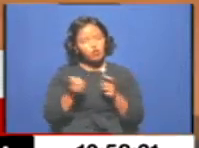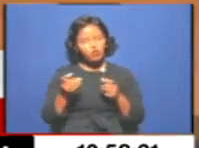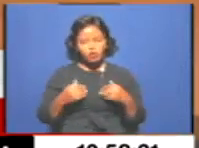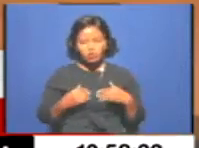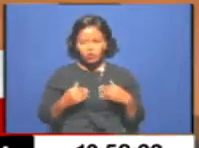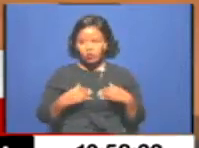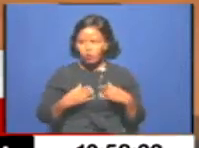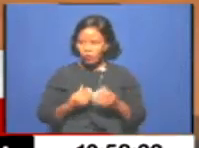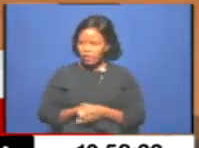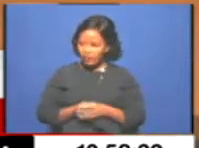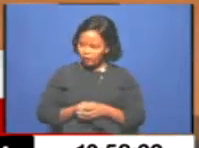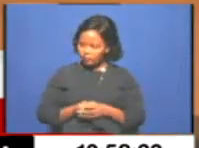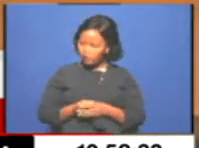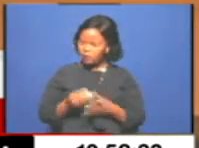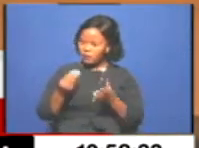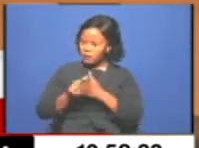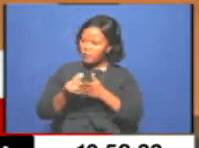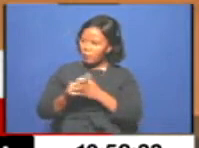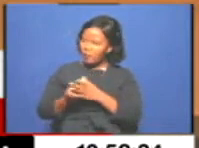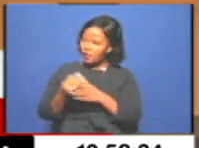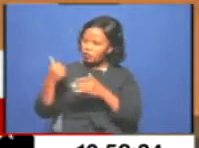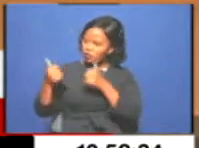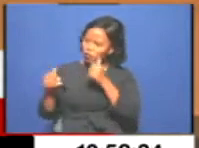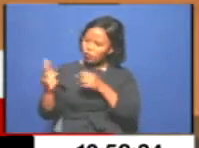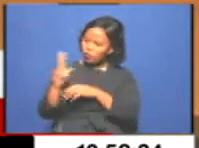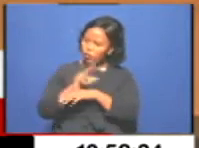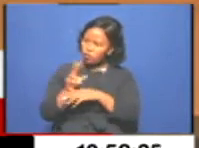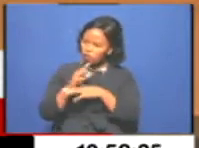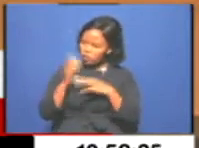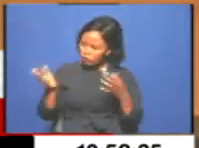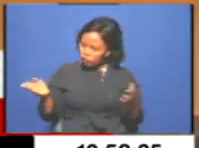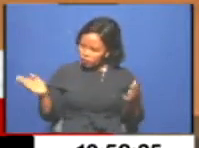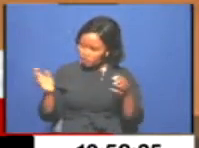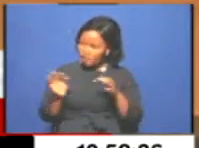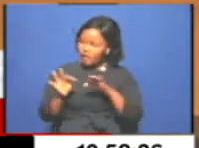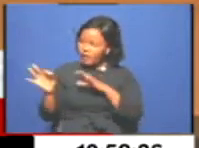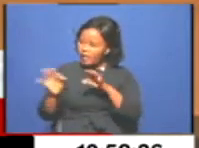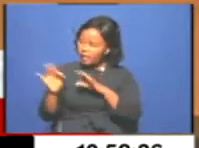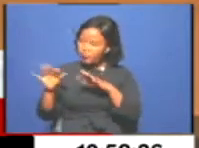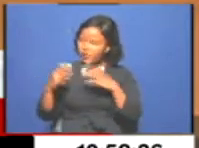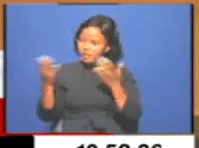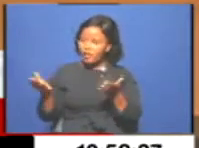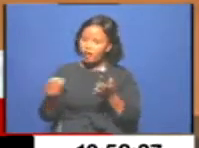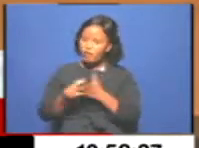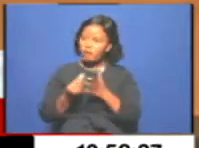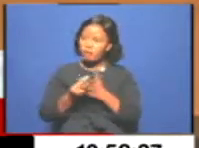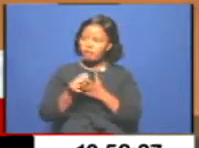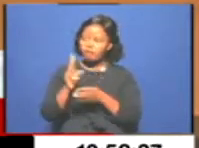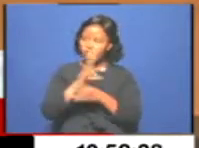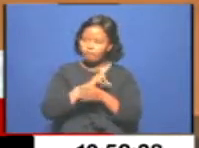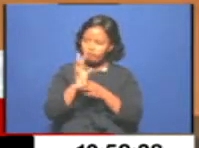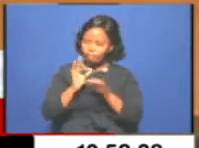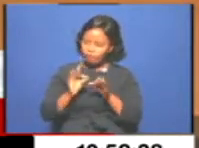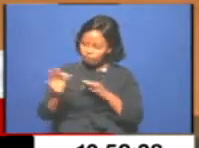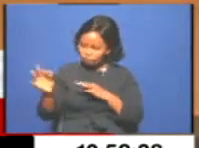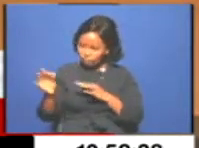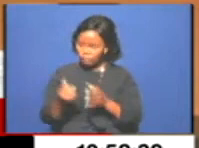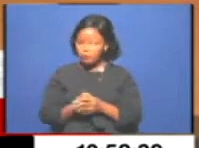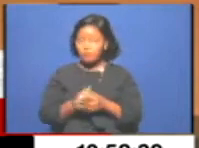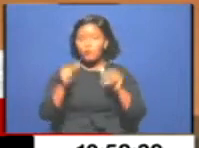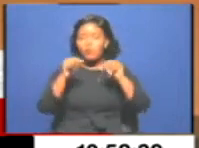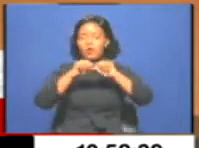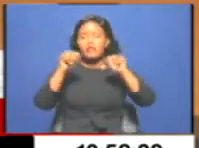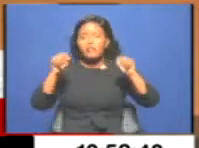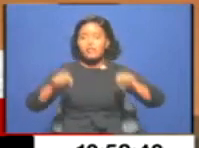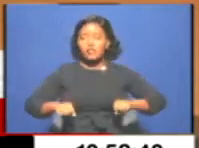manual which was put in place clearly outlined how the expenditure was to be carried out. The system of how each